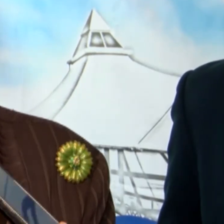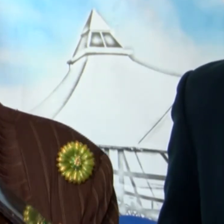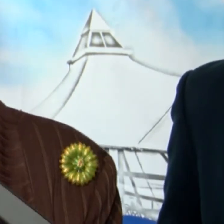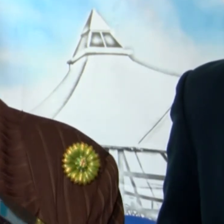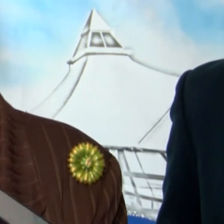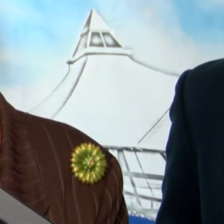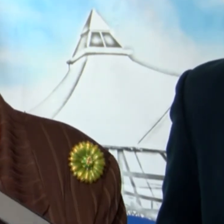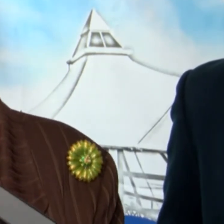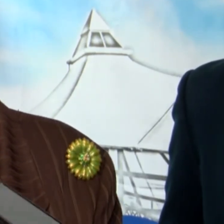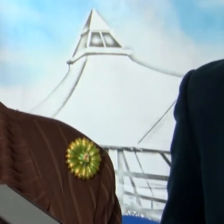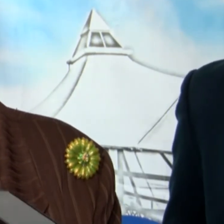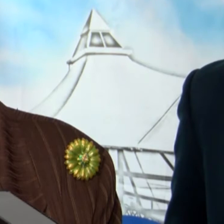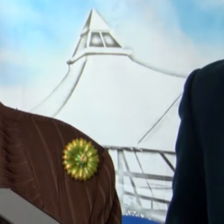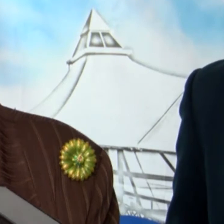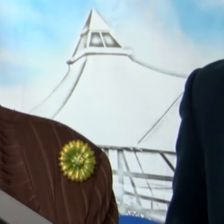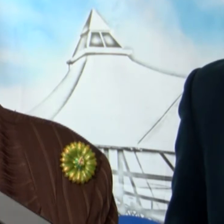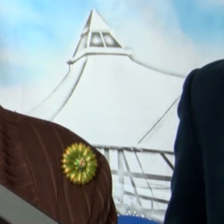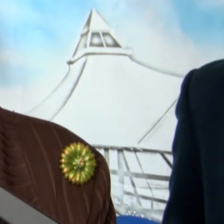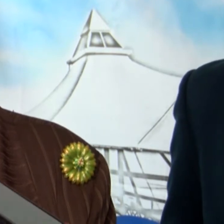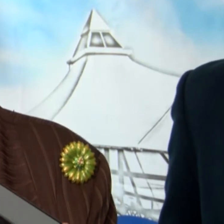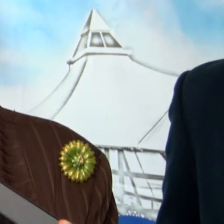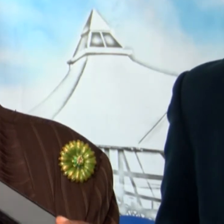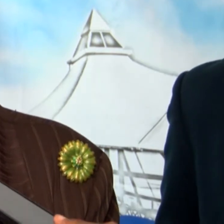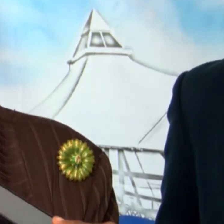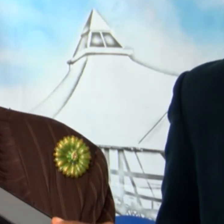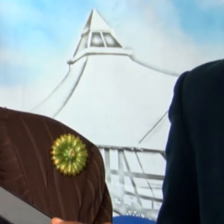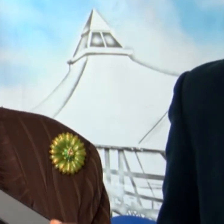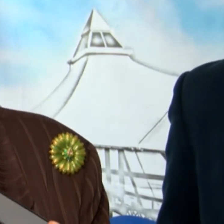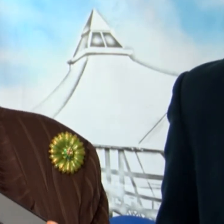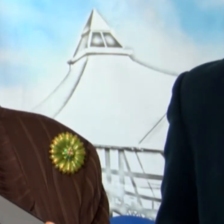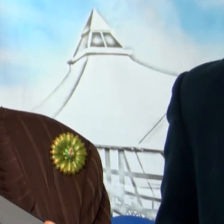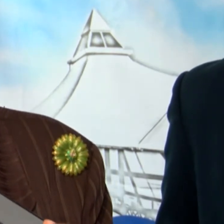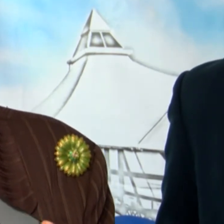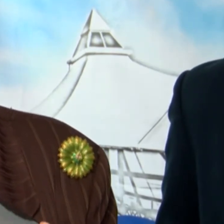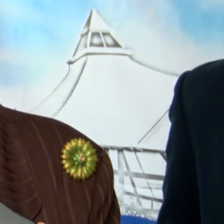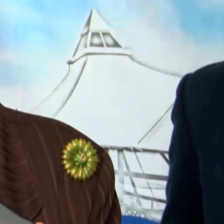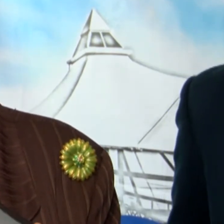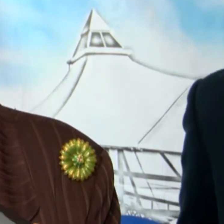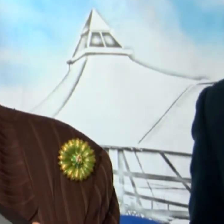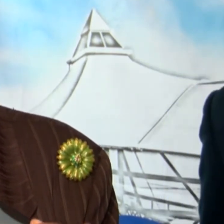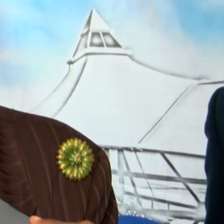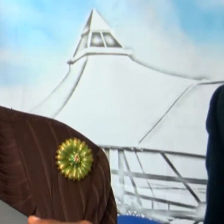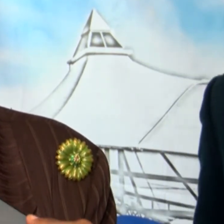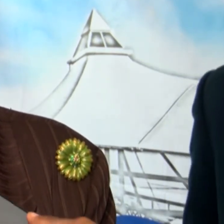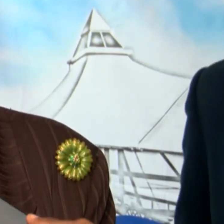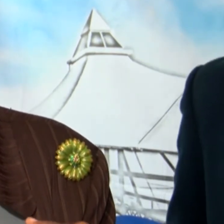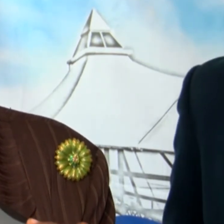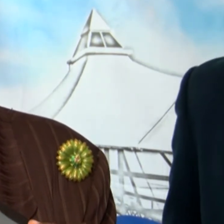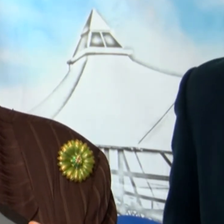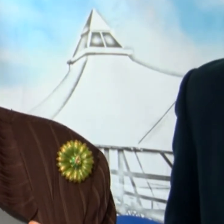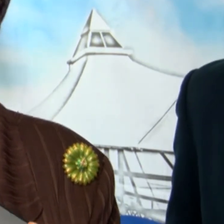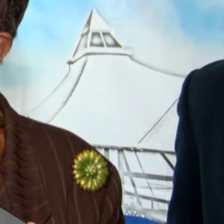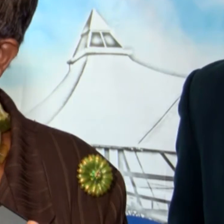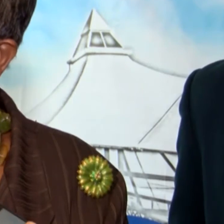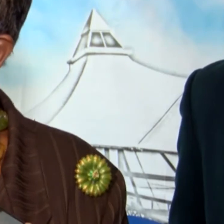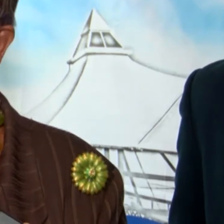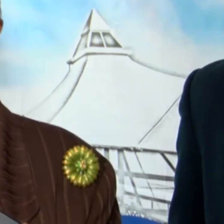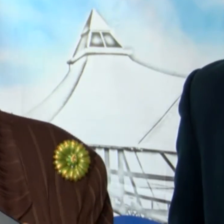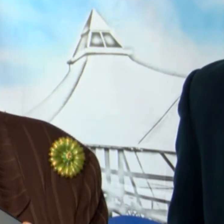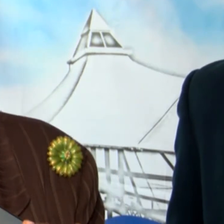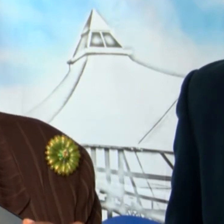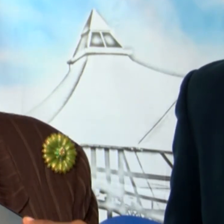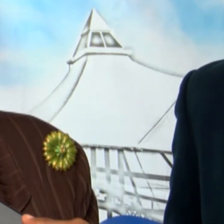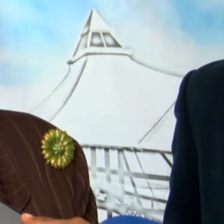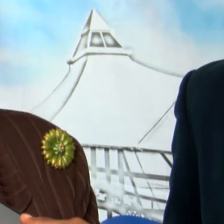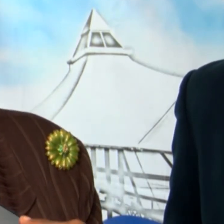this morning in a large number, and it says too that they are enjoying it, and they too will be able to have people to bounce off